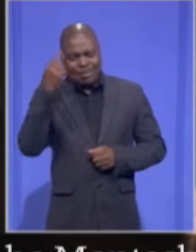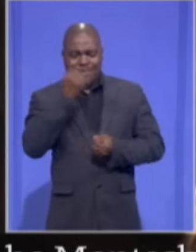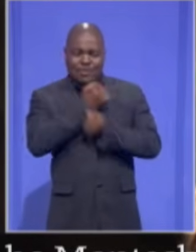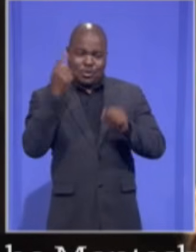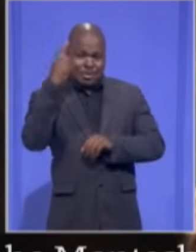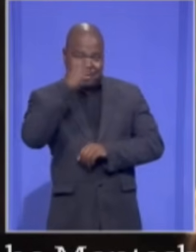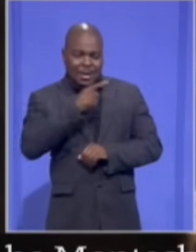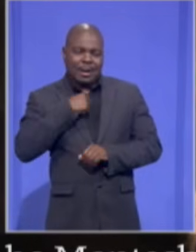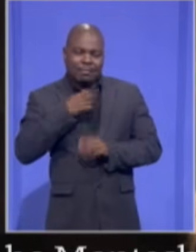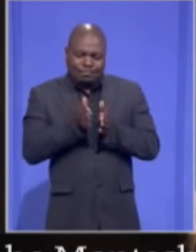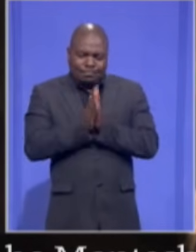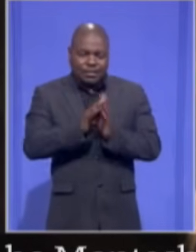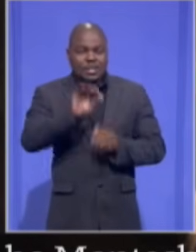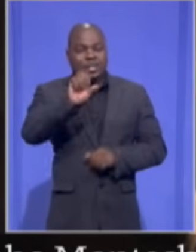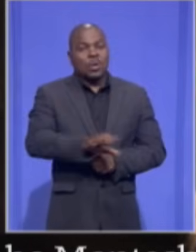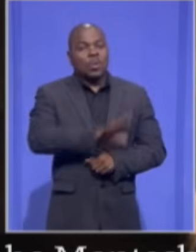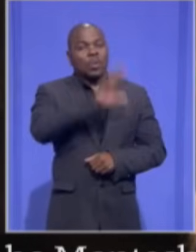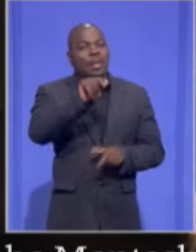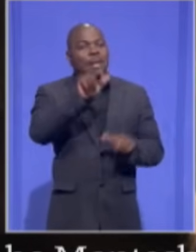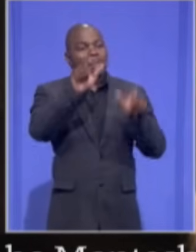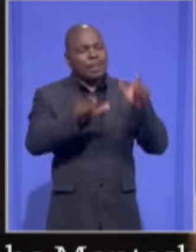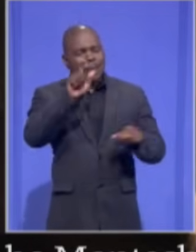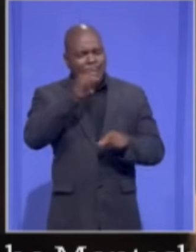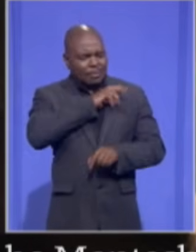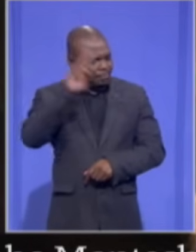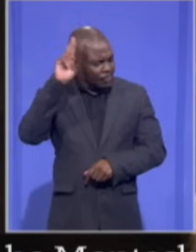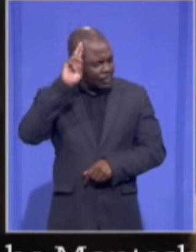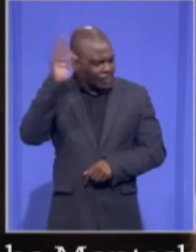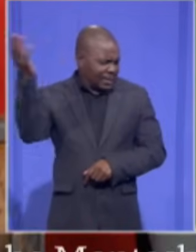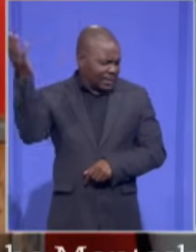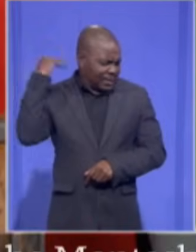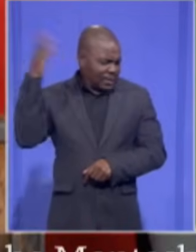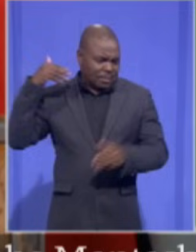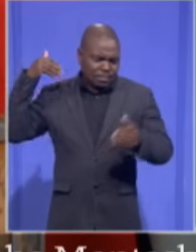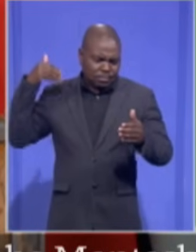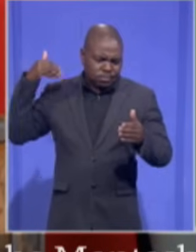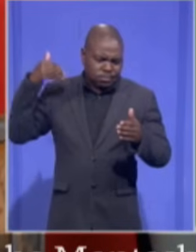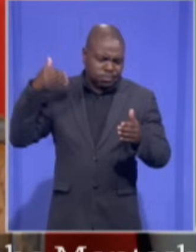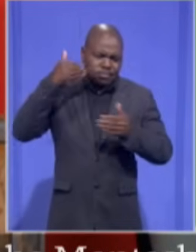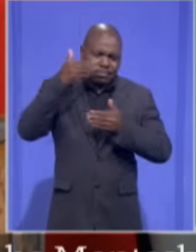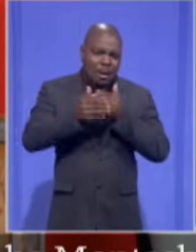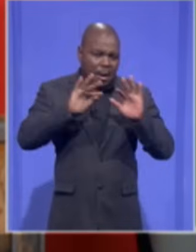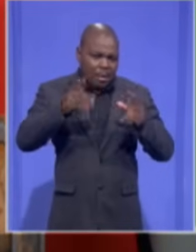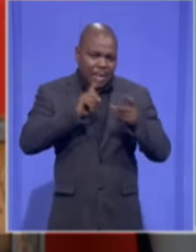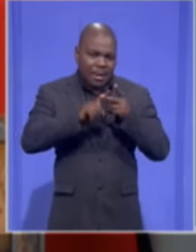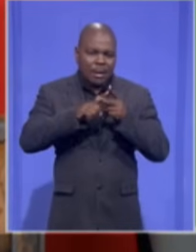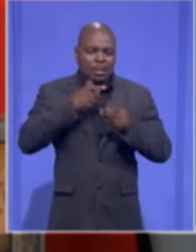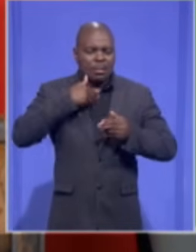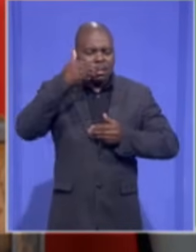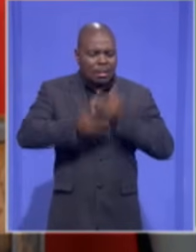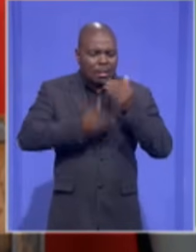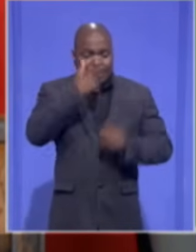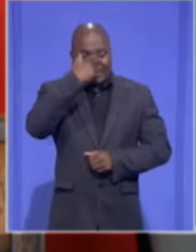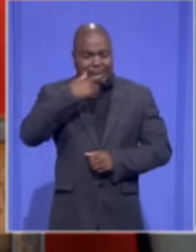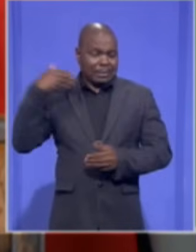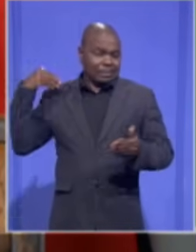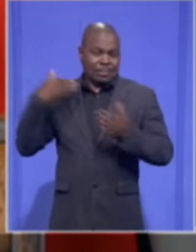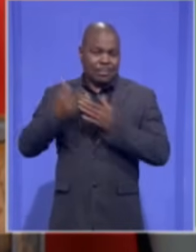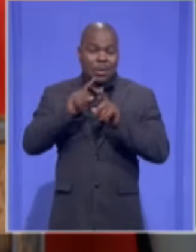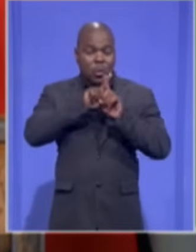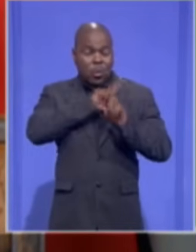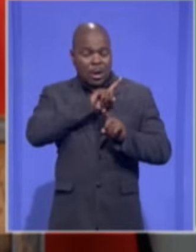South Africans to remember how far we've come to this and our shared journey. Because if you